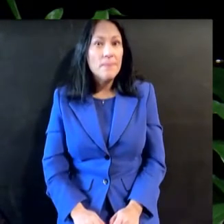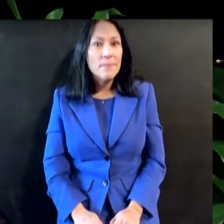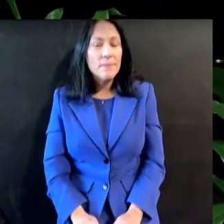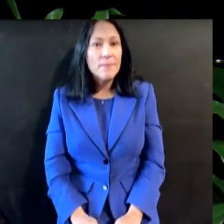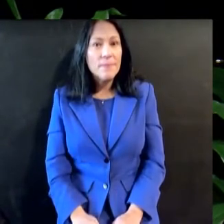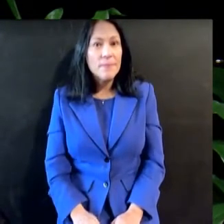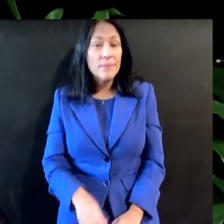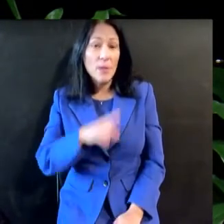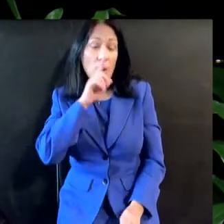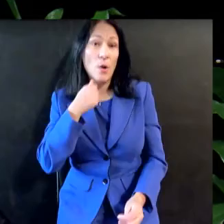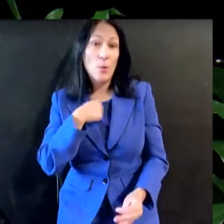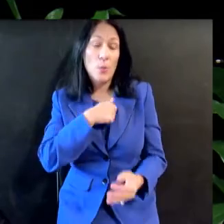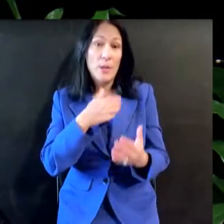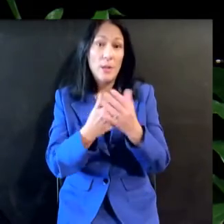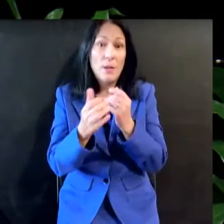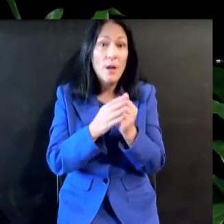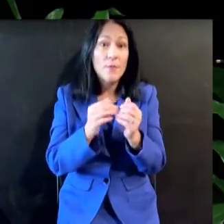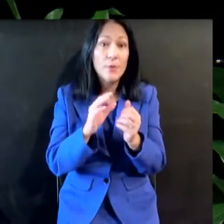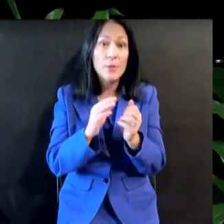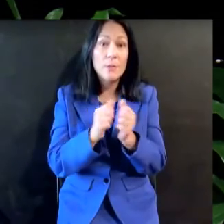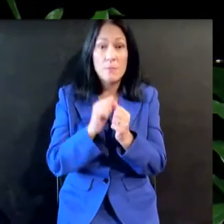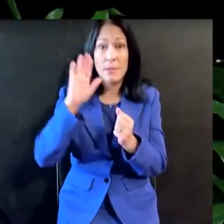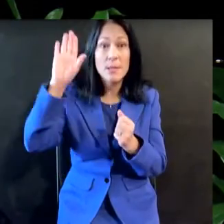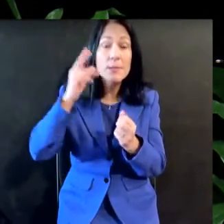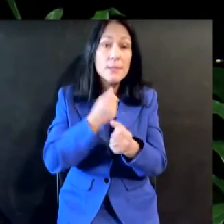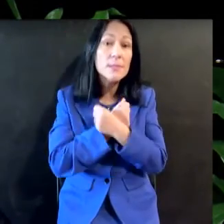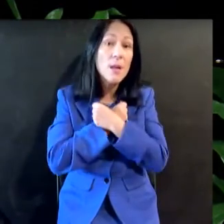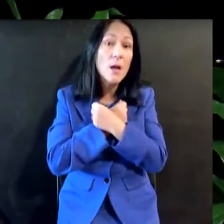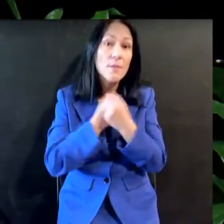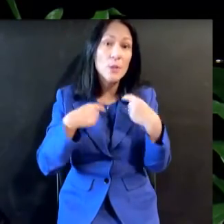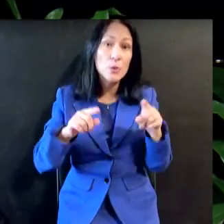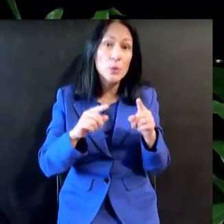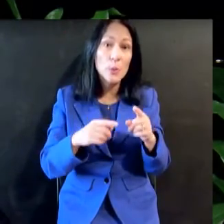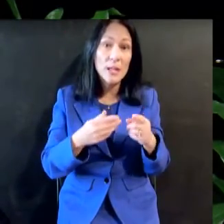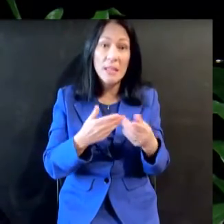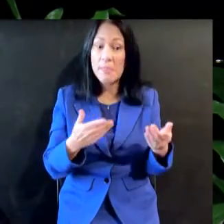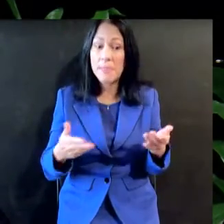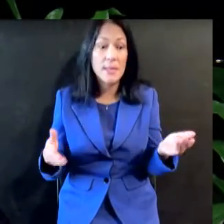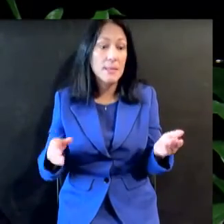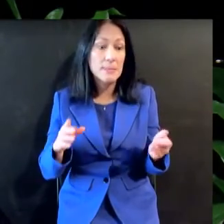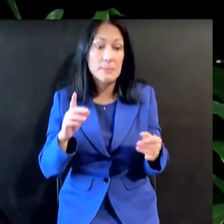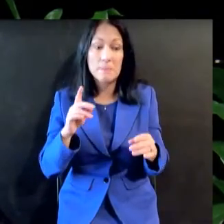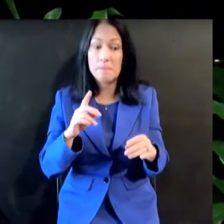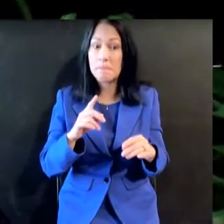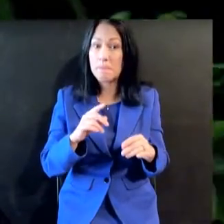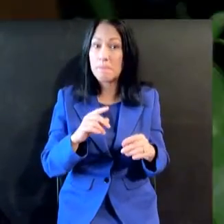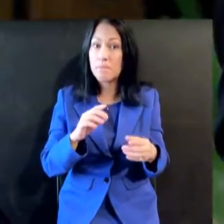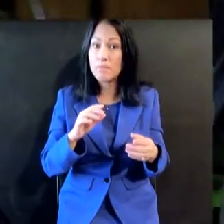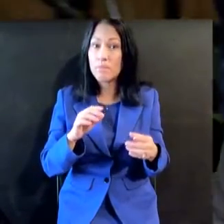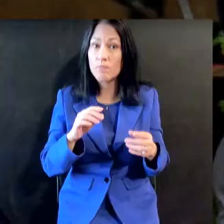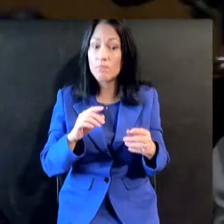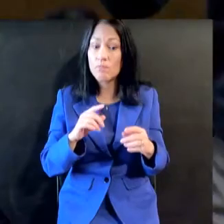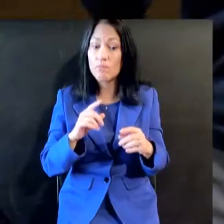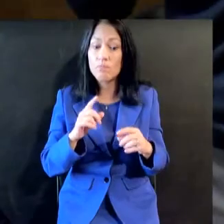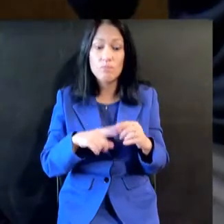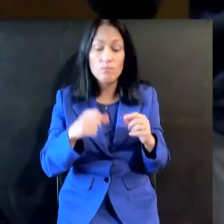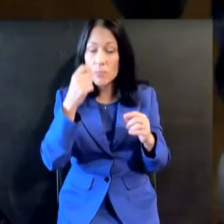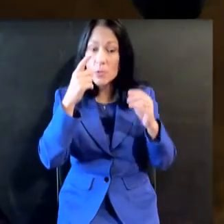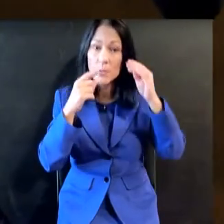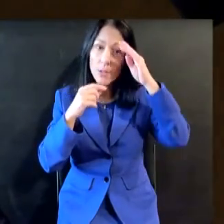Are we comforted by his love, even in the midst of uncertainty, even in the midst of hardship? Do you realize Paul wrote this from